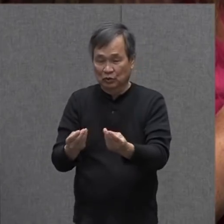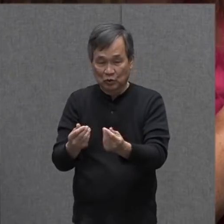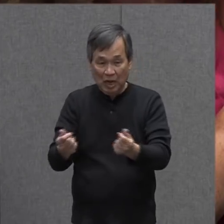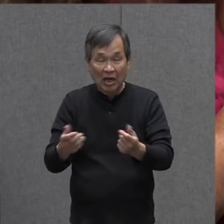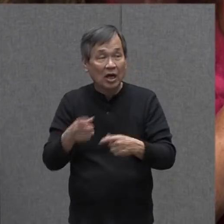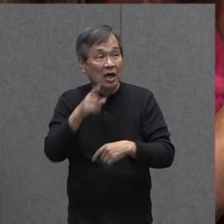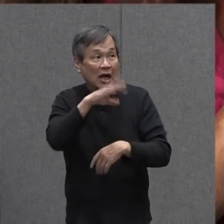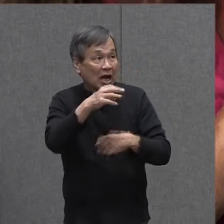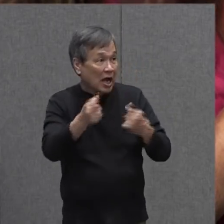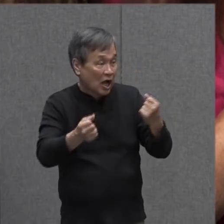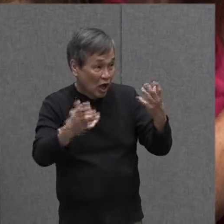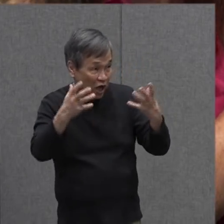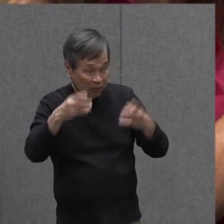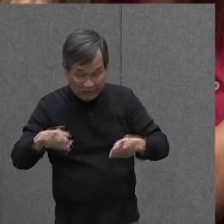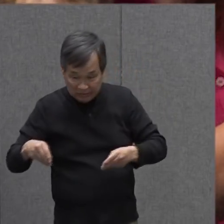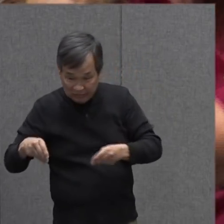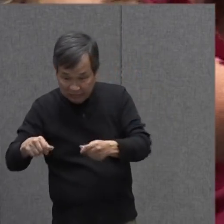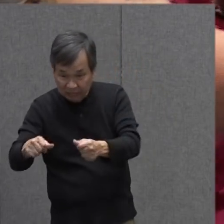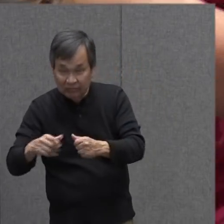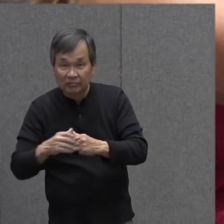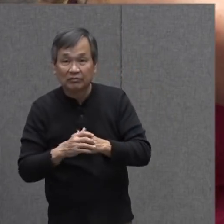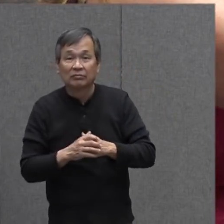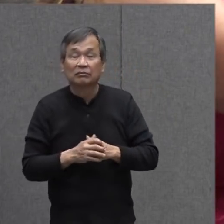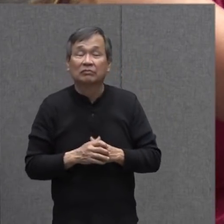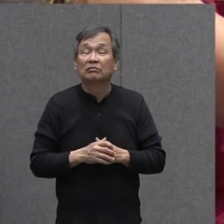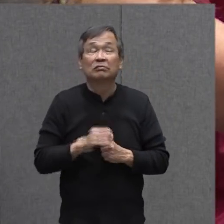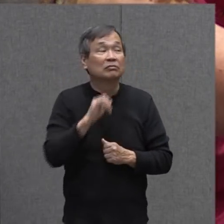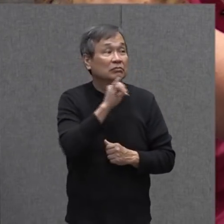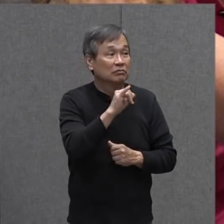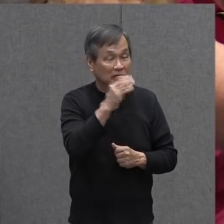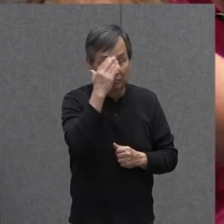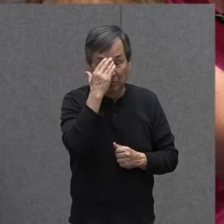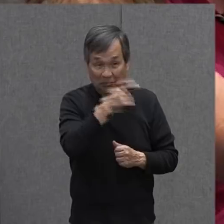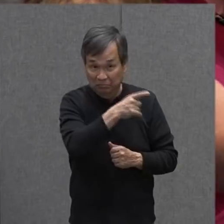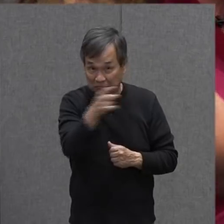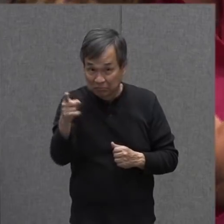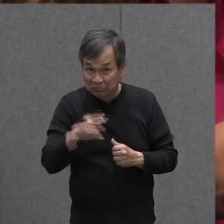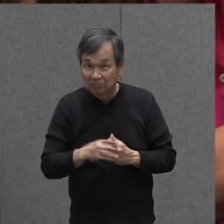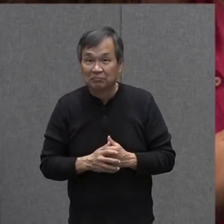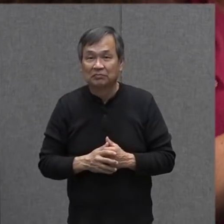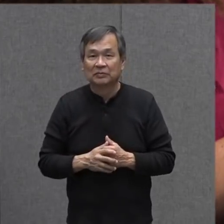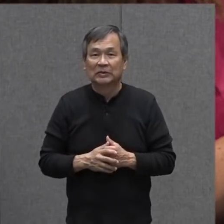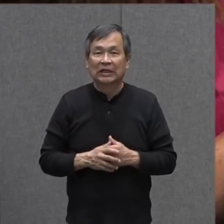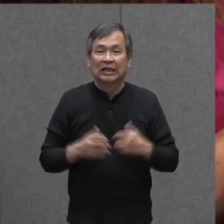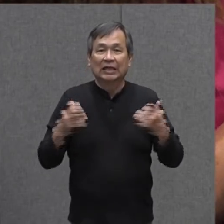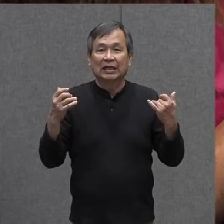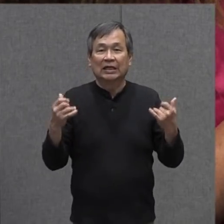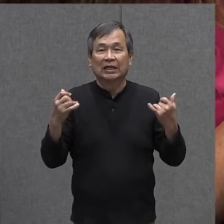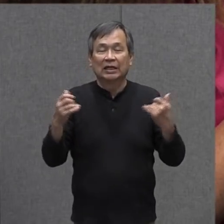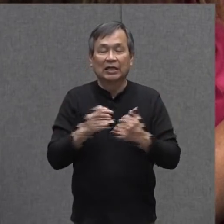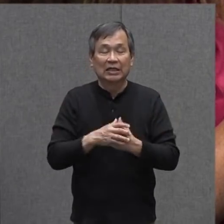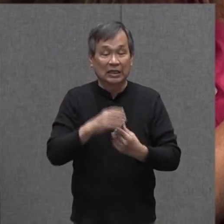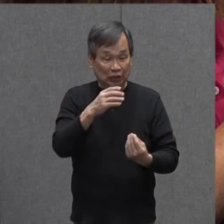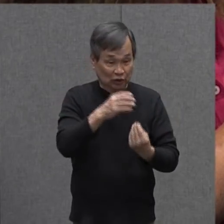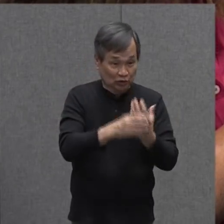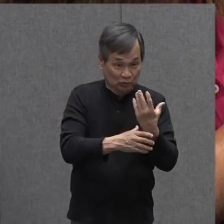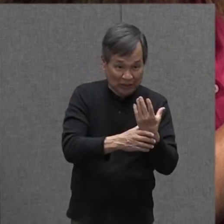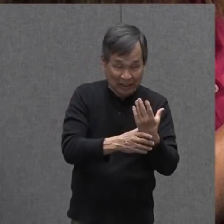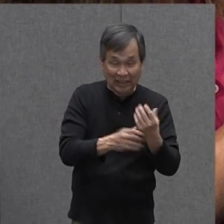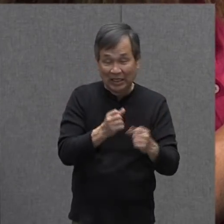1. All right, I hear someone saying, it's about 1,000, it's about 1,000. I can already see that. How do you know that?